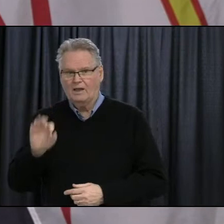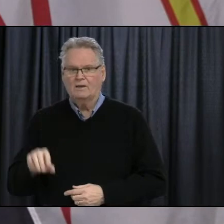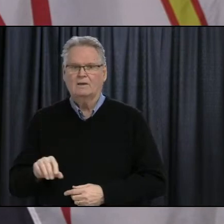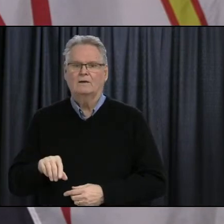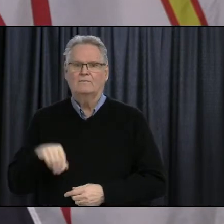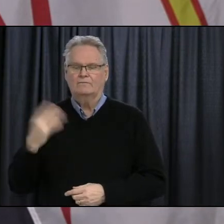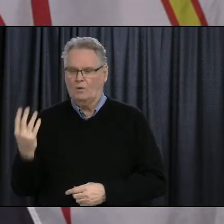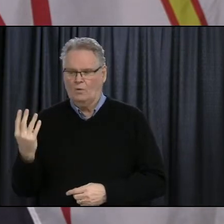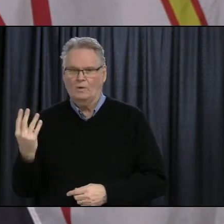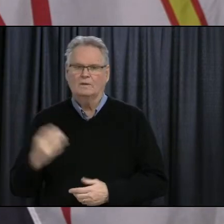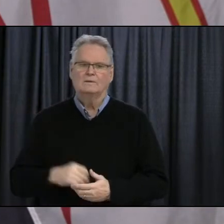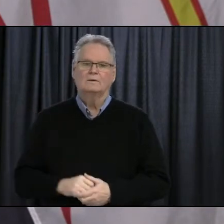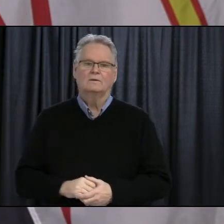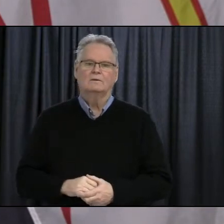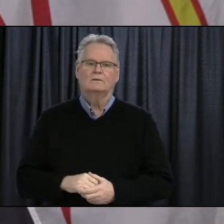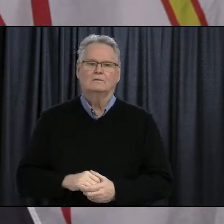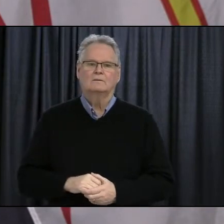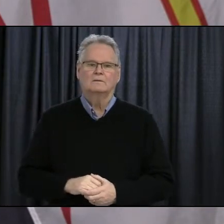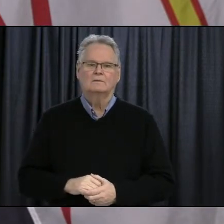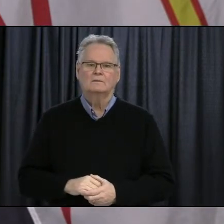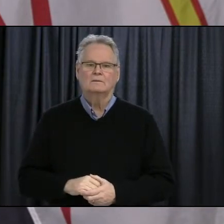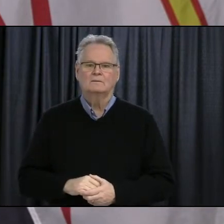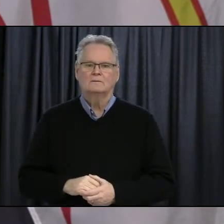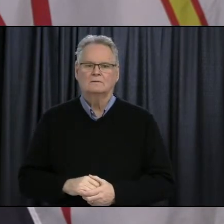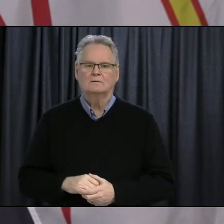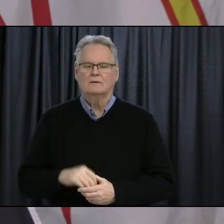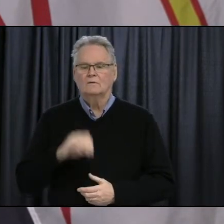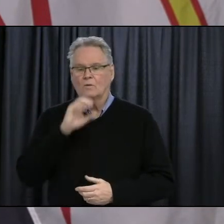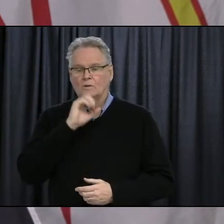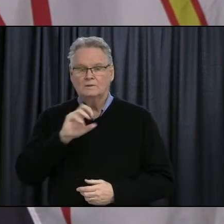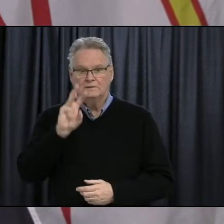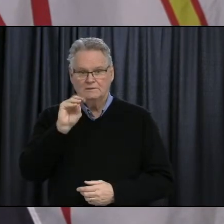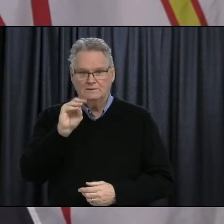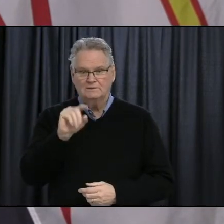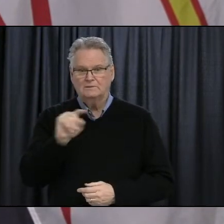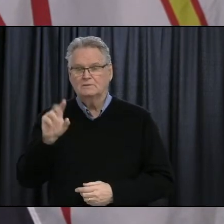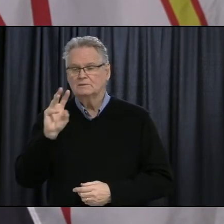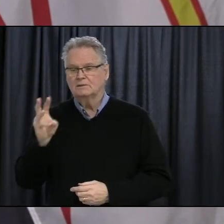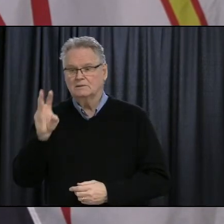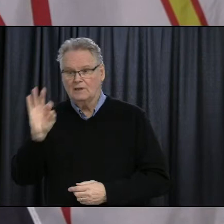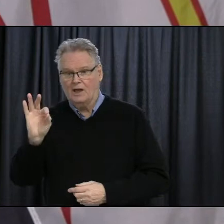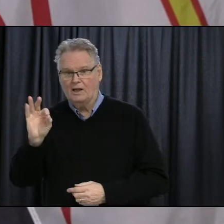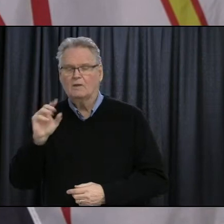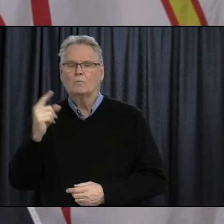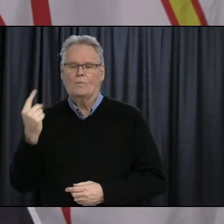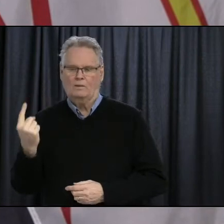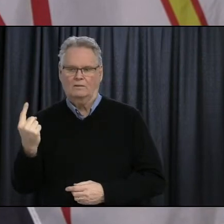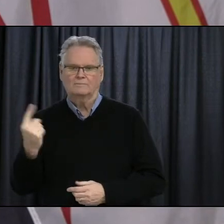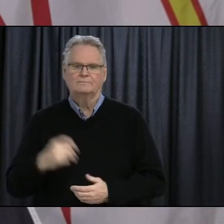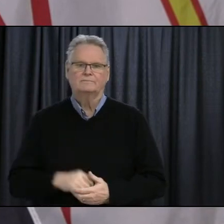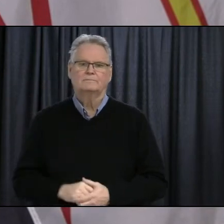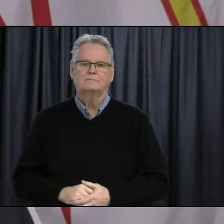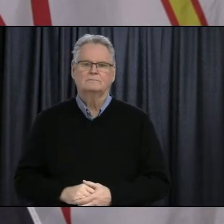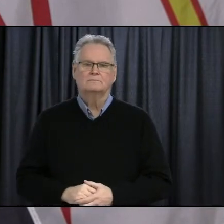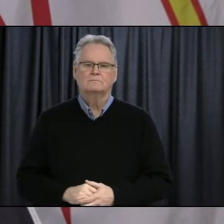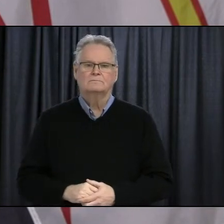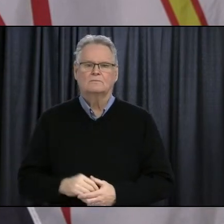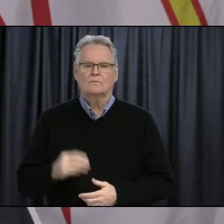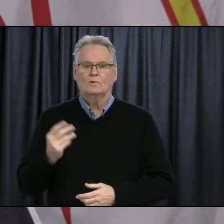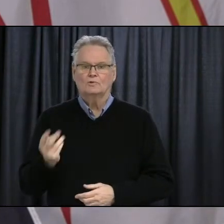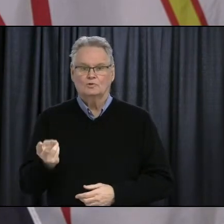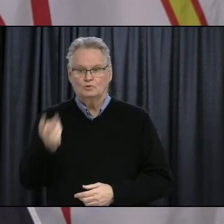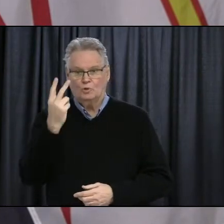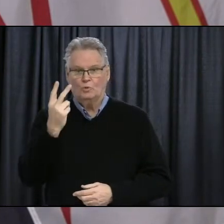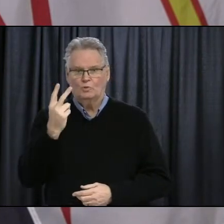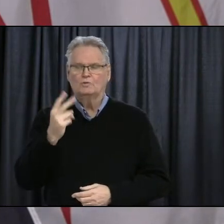59 years of age, and 1 in Western Health in an individual between 60 and 69 years of age. The total number of cases in our province